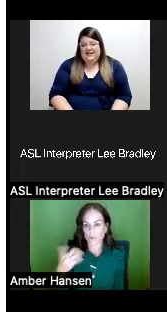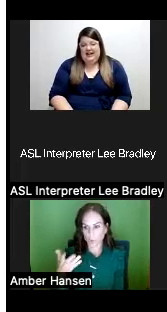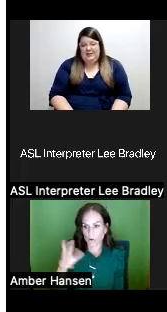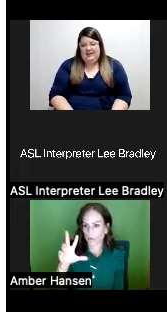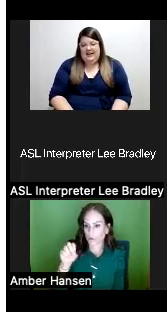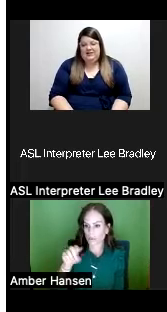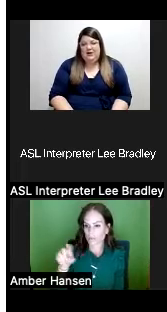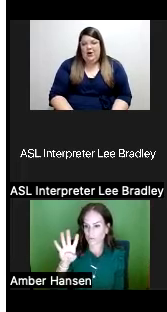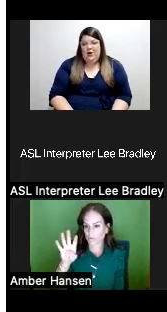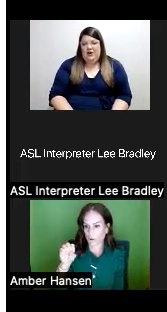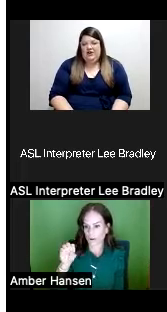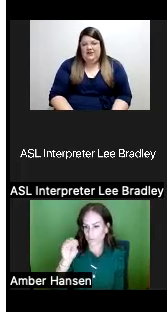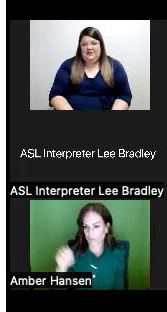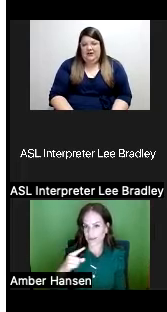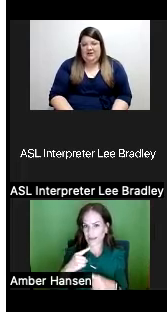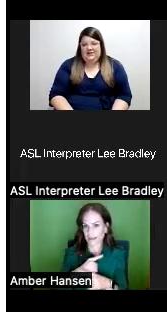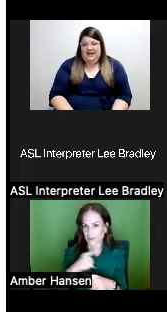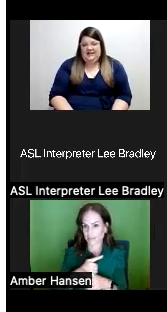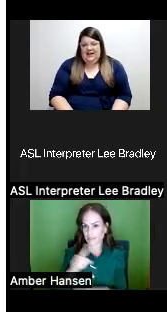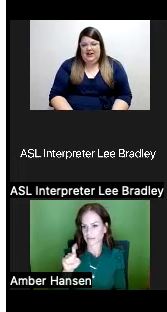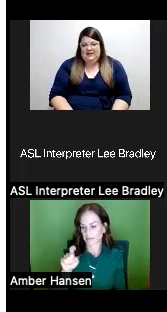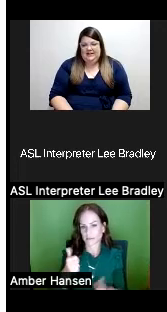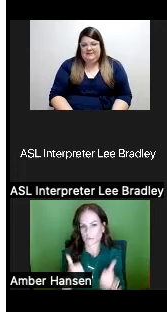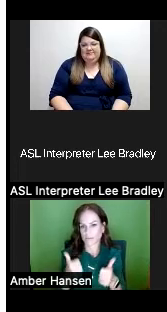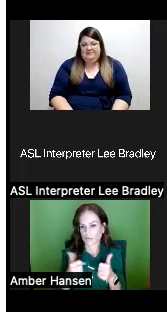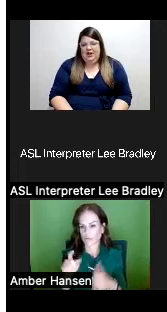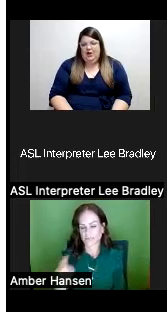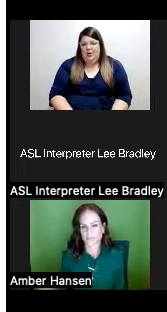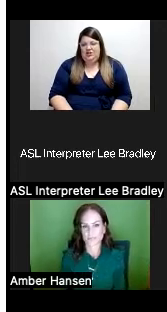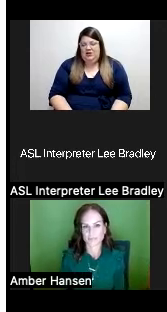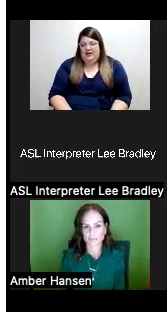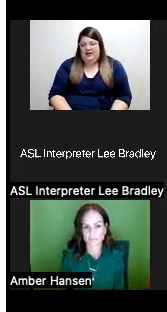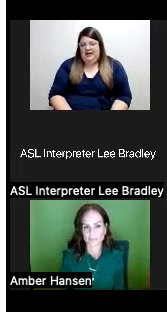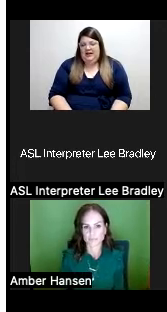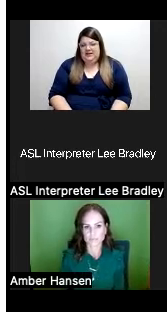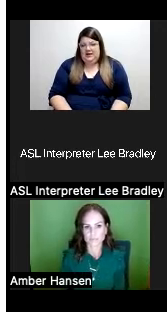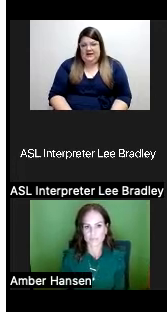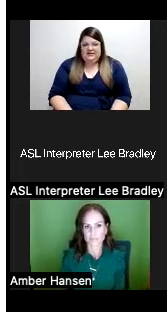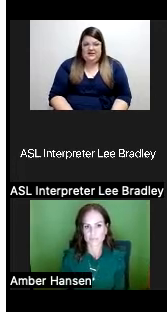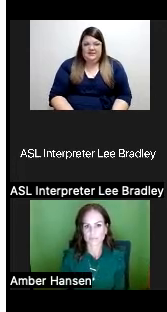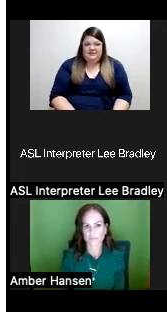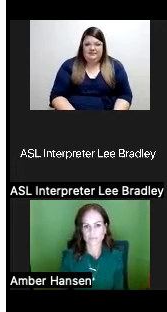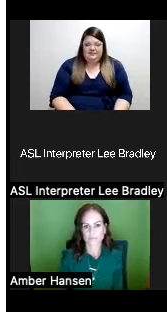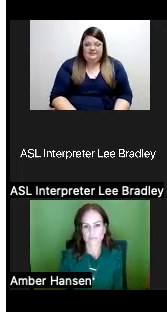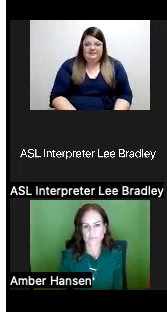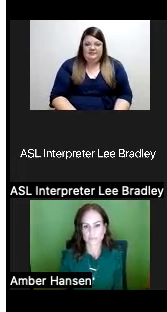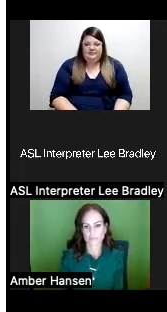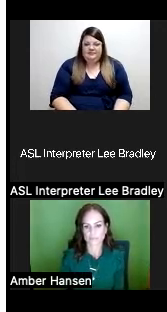70 to 80%, or 30 to 40% accuracy? Which do you think is the correct answer?